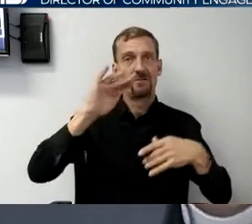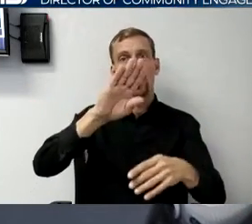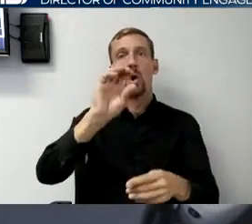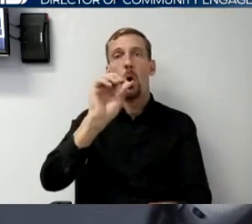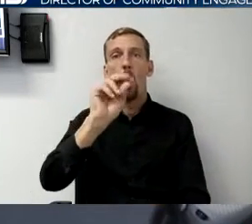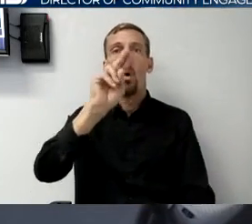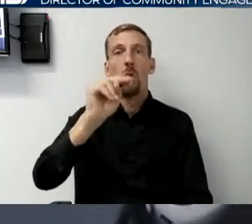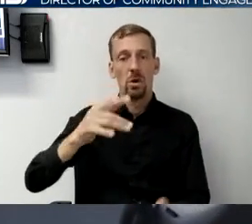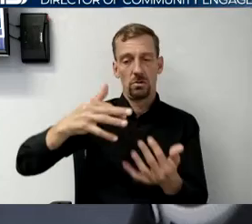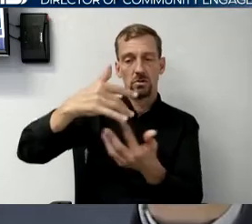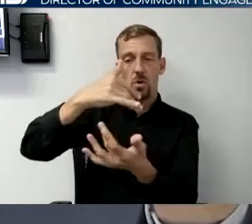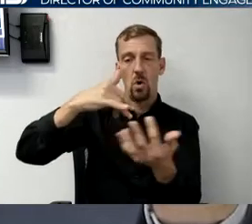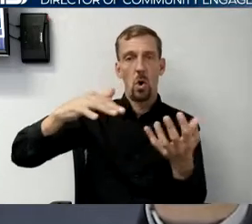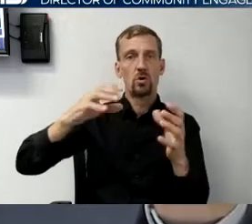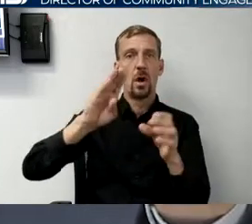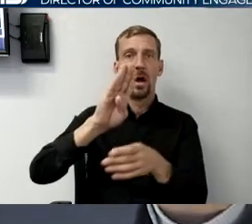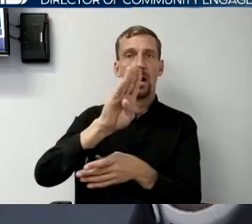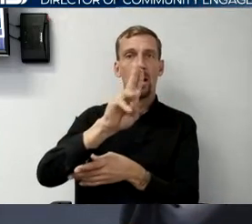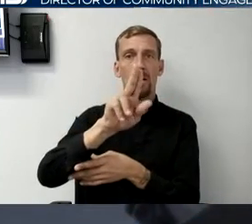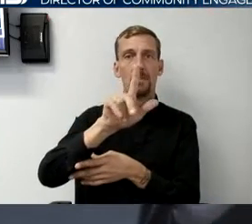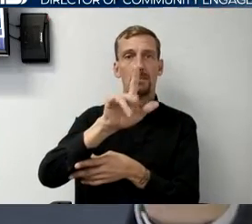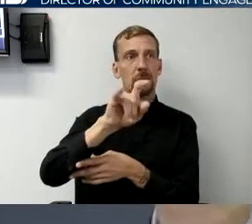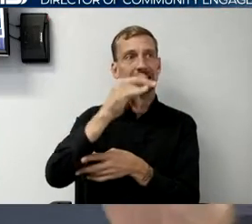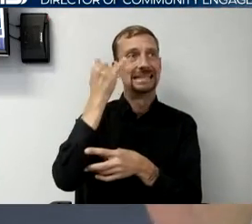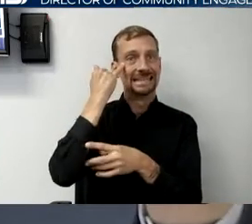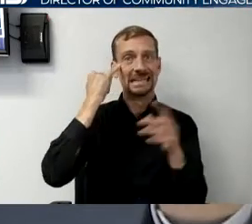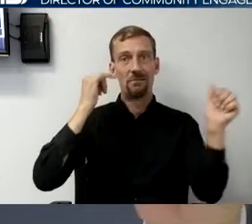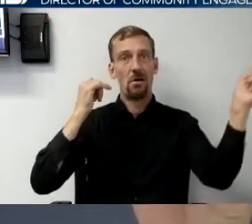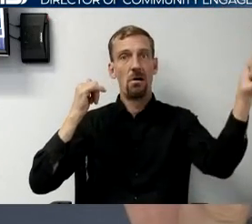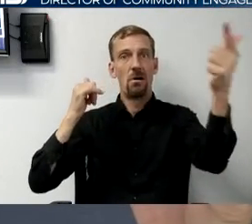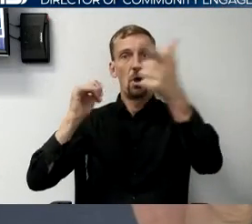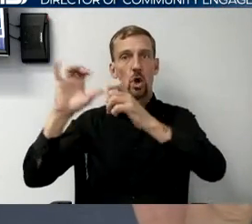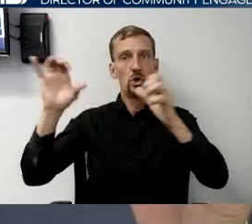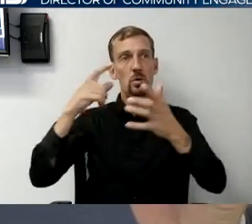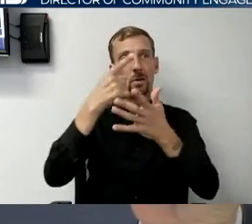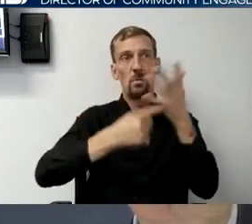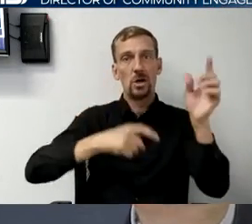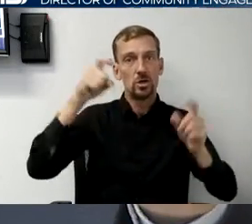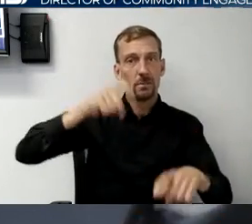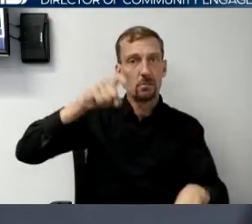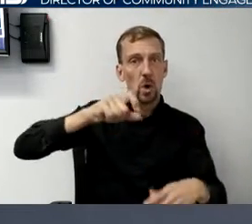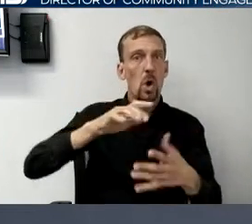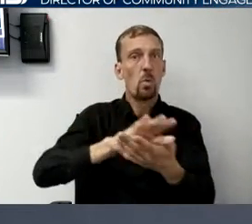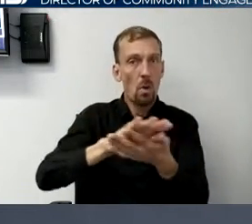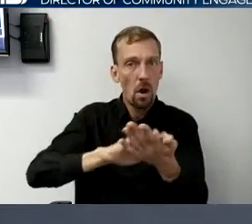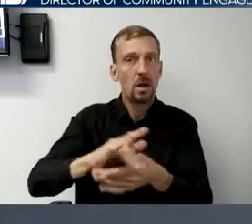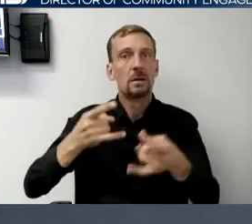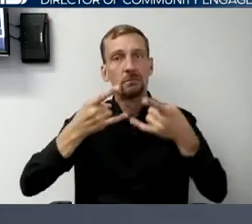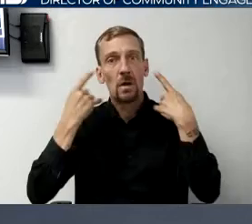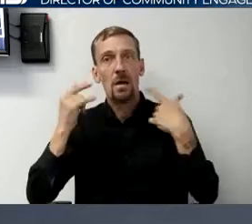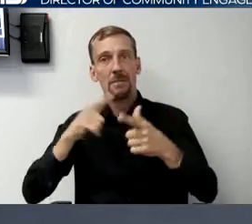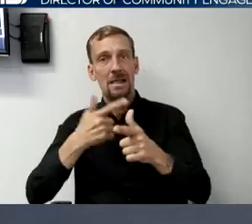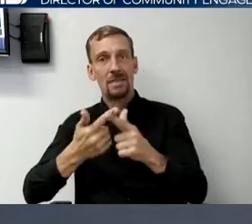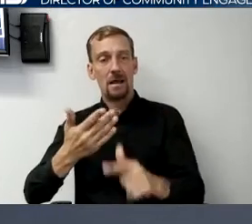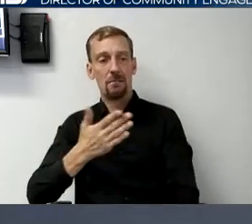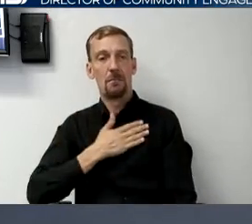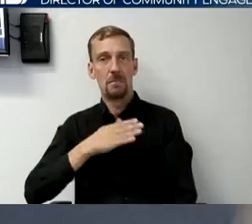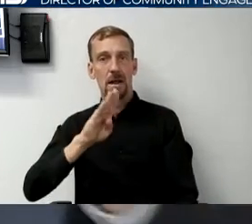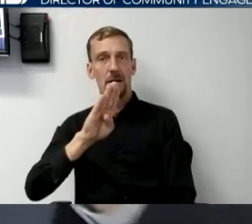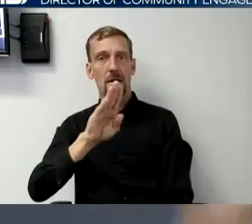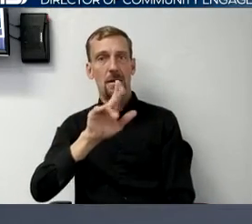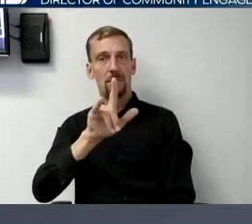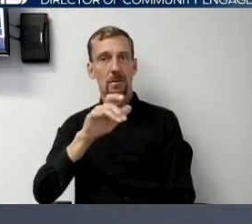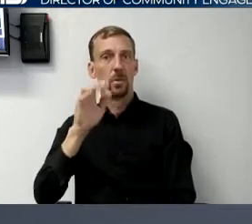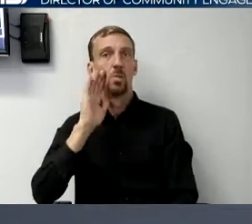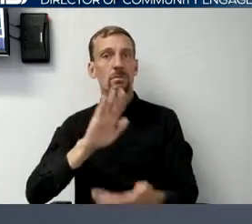if those friends in their social bubble are doing everything that they should be doing, then my social bubble should be safe too when